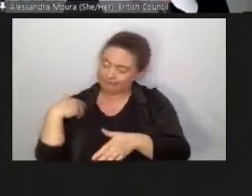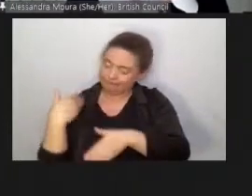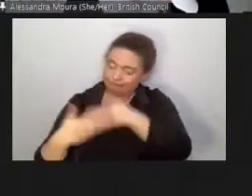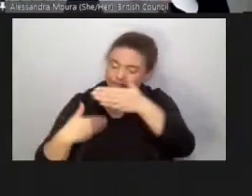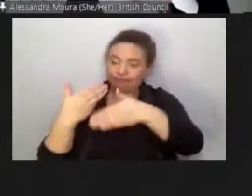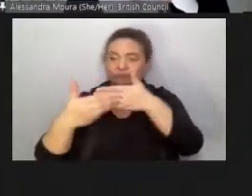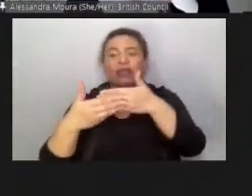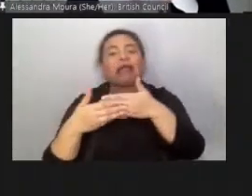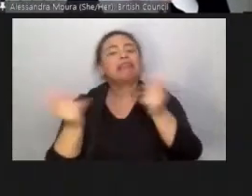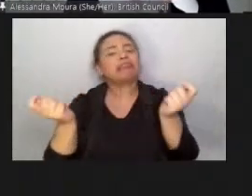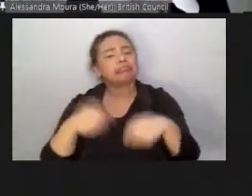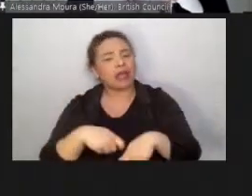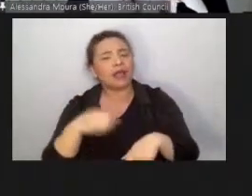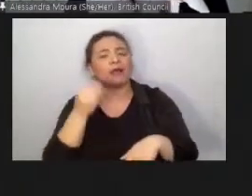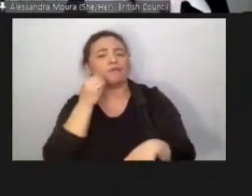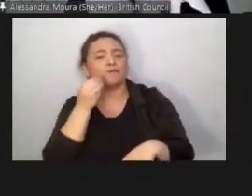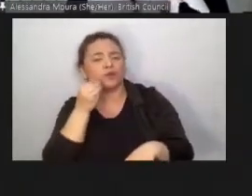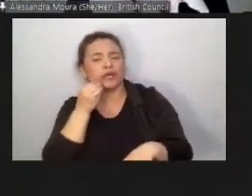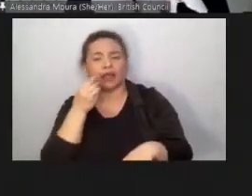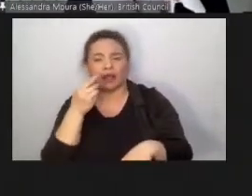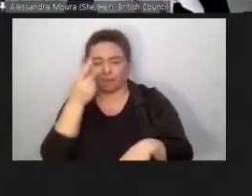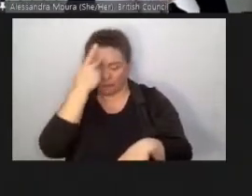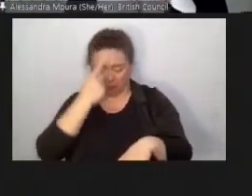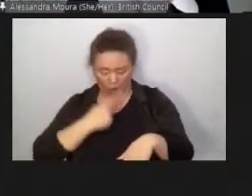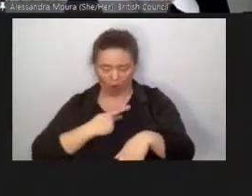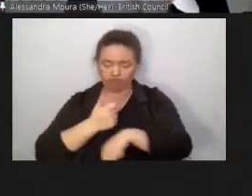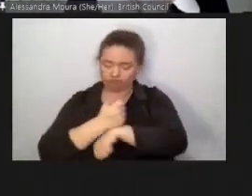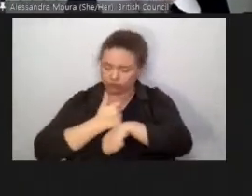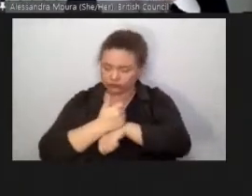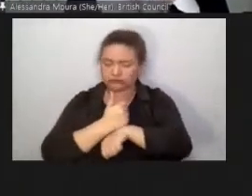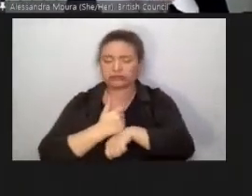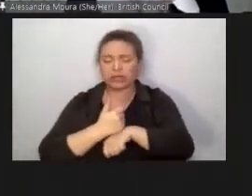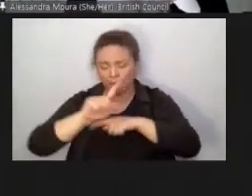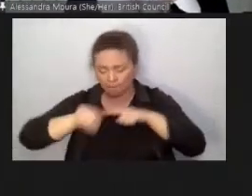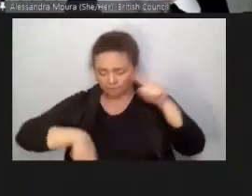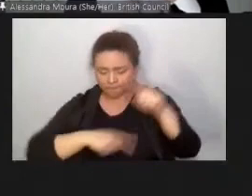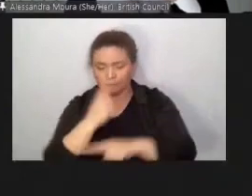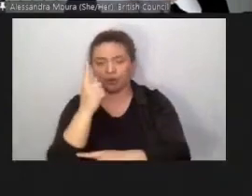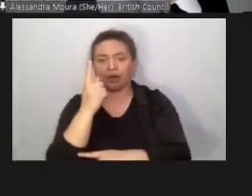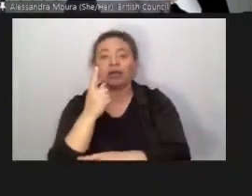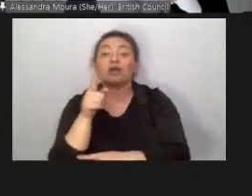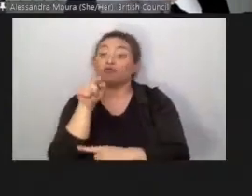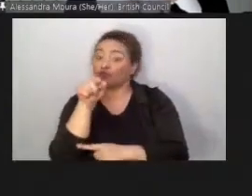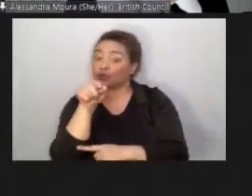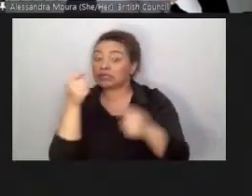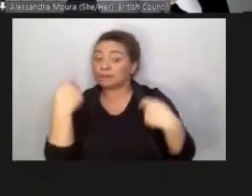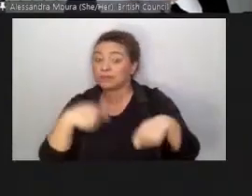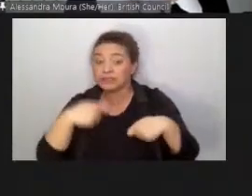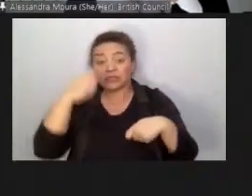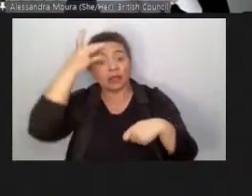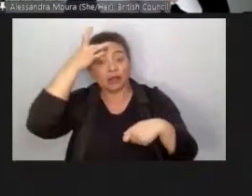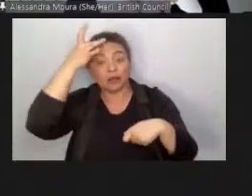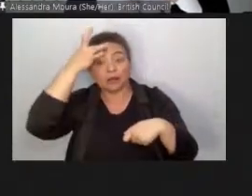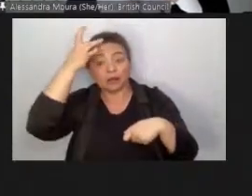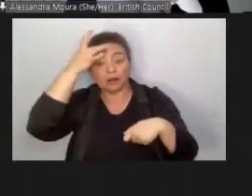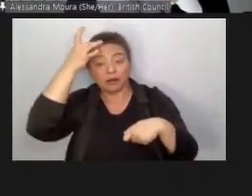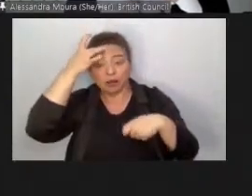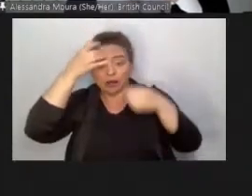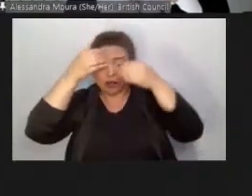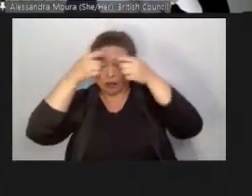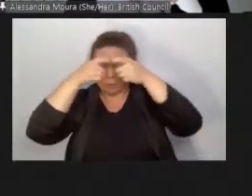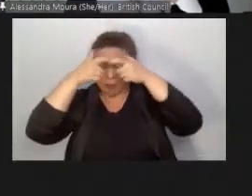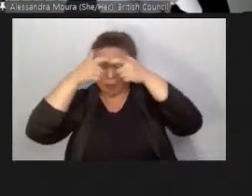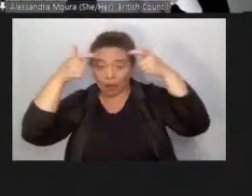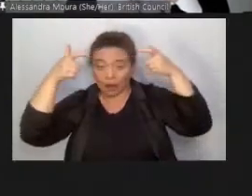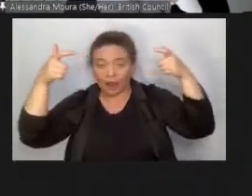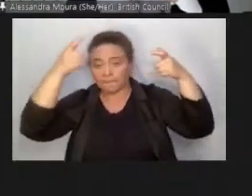development, to make you aware of those and to make you aware of how you can take more responsibility for your own professional development. And I hope